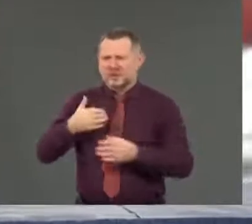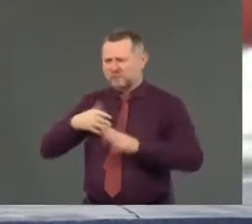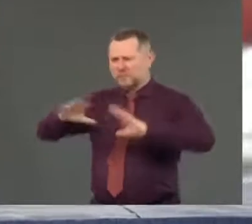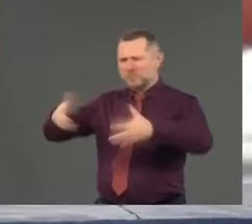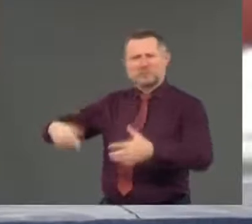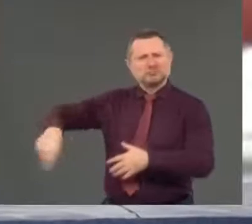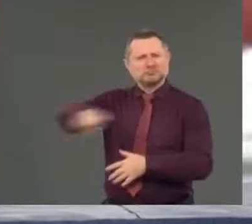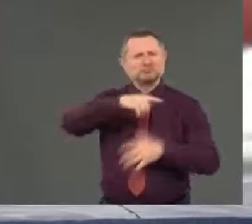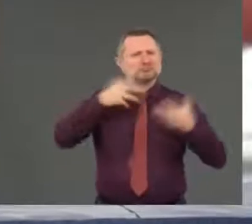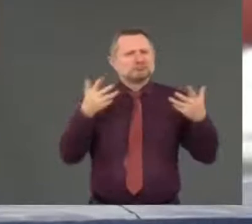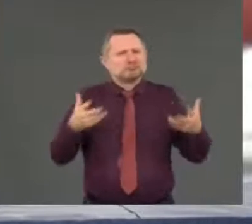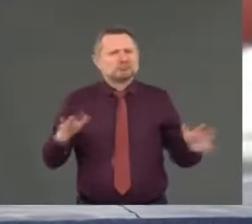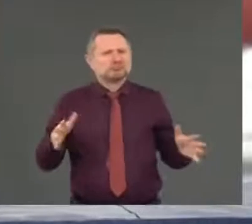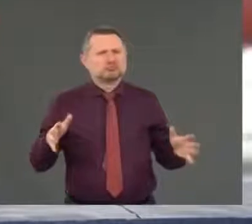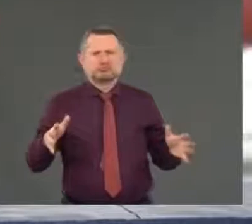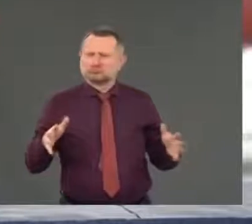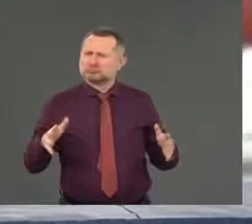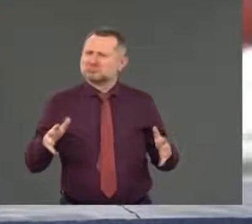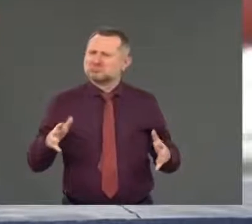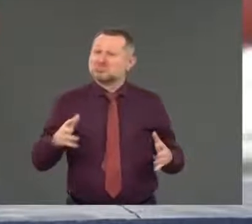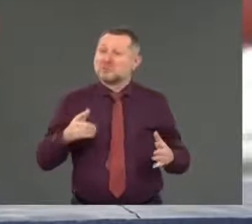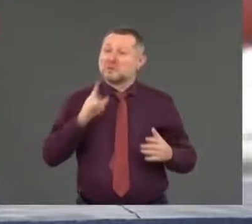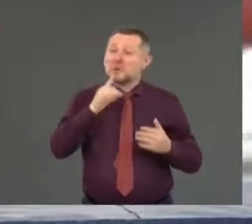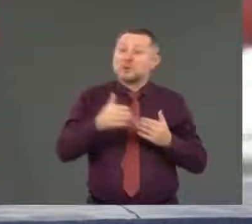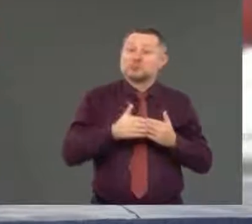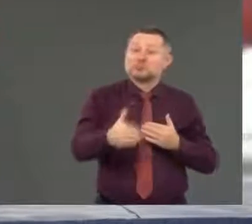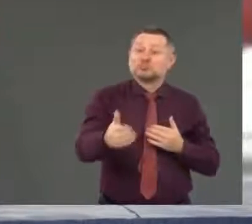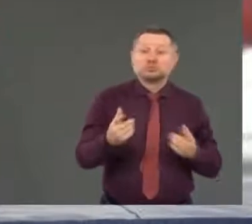The question is what they do, right?